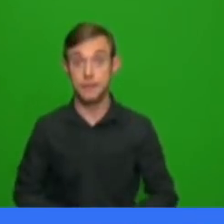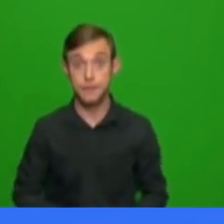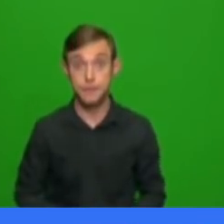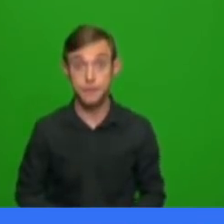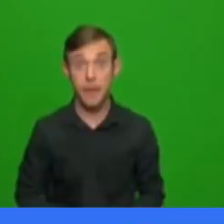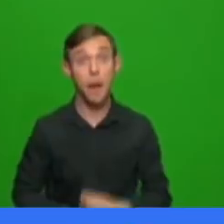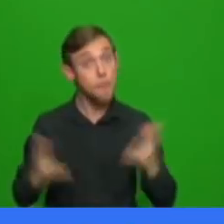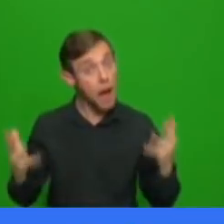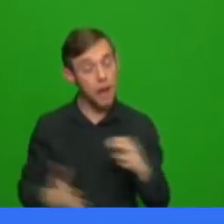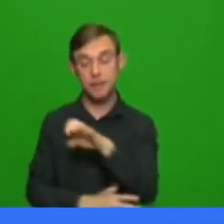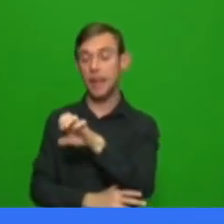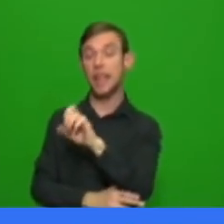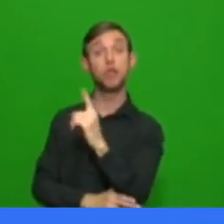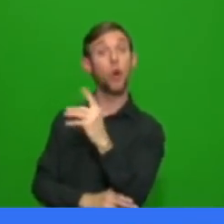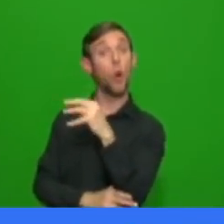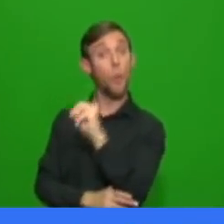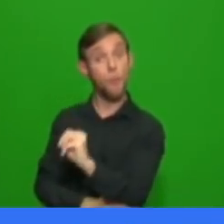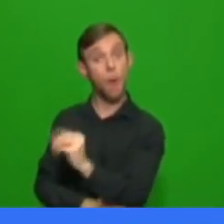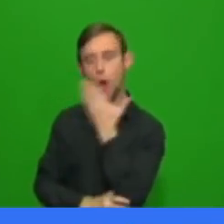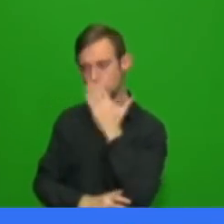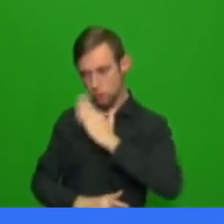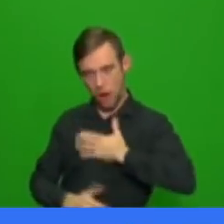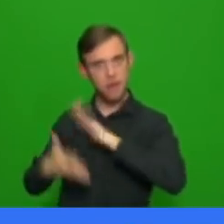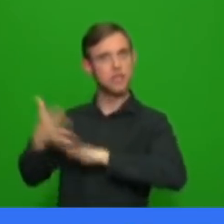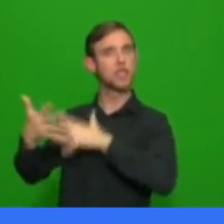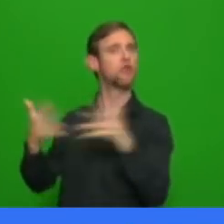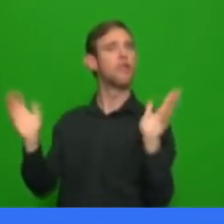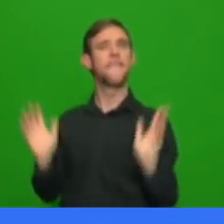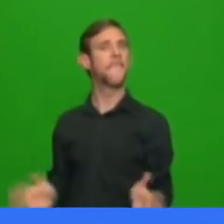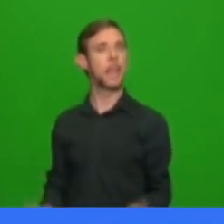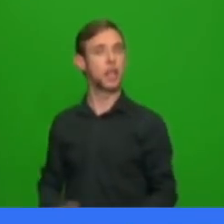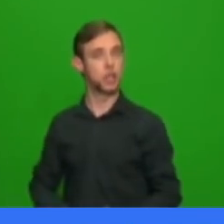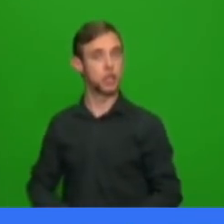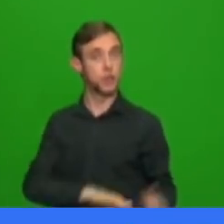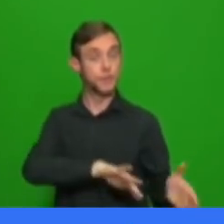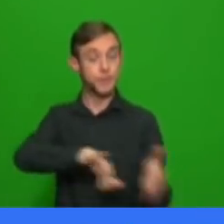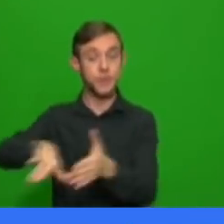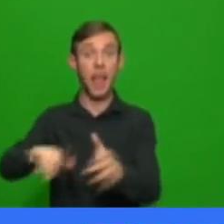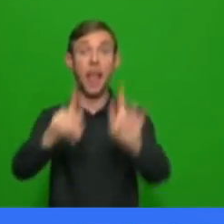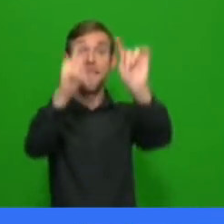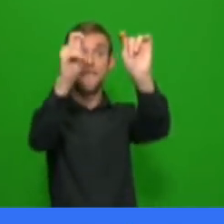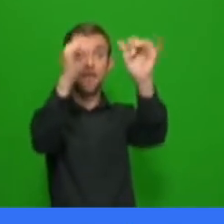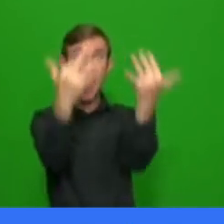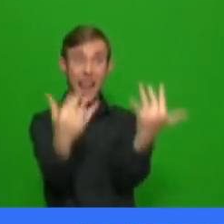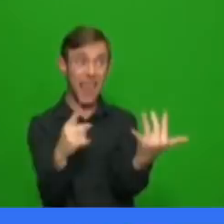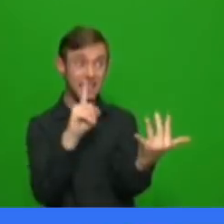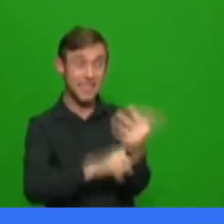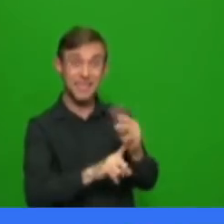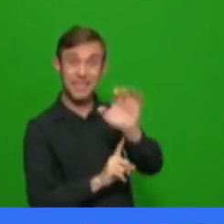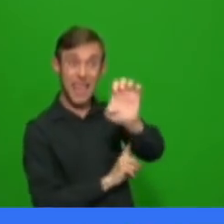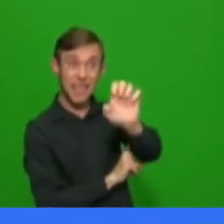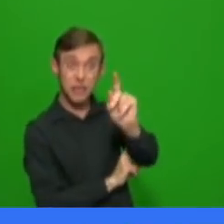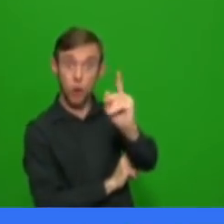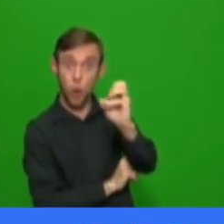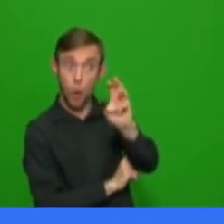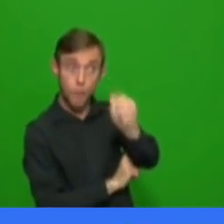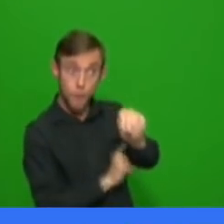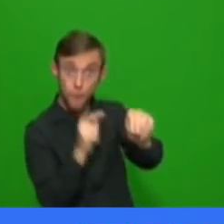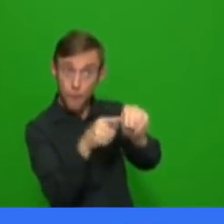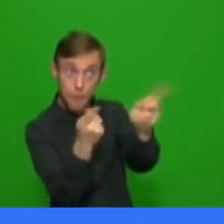different ball game. And we had raised the issue of finances as what would a